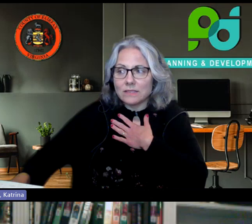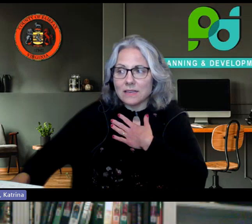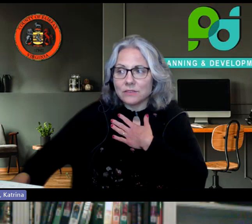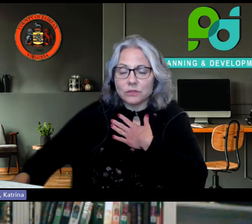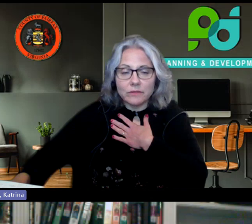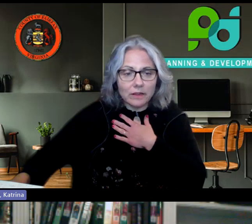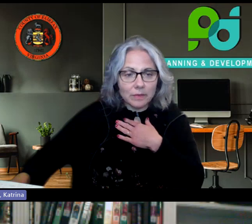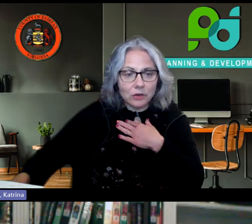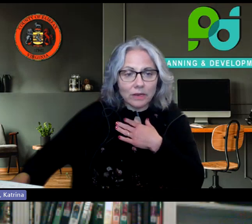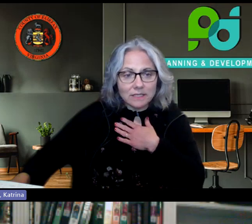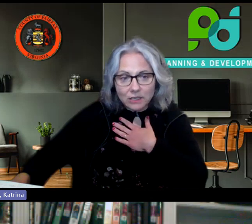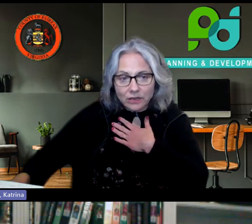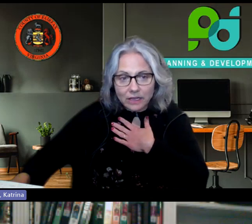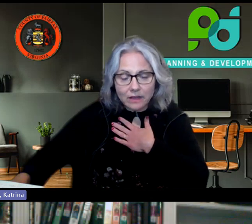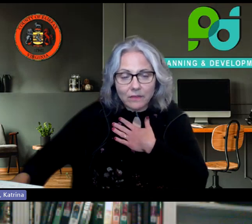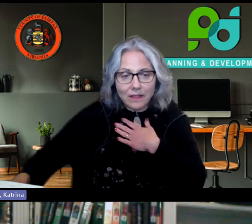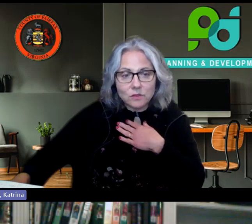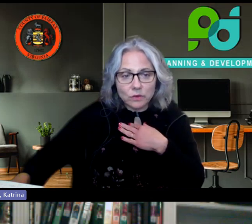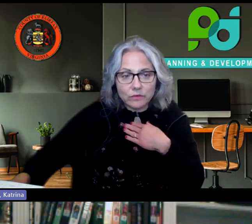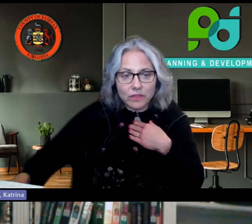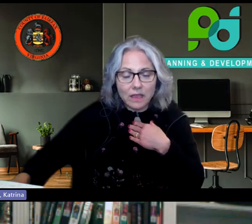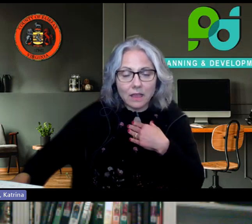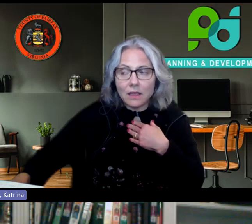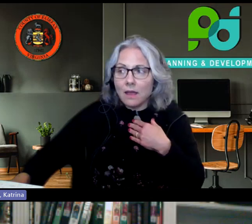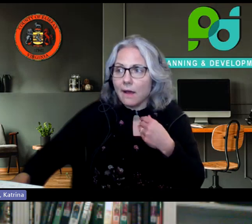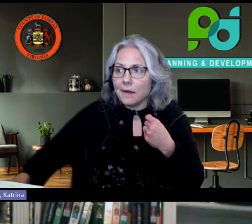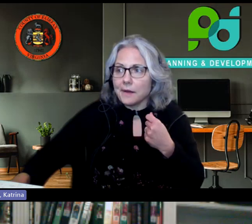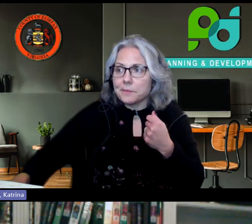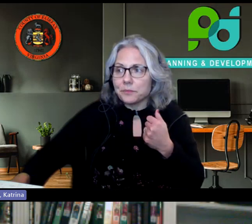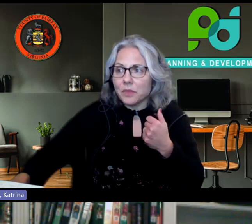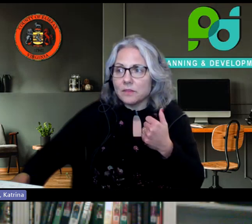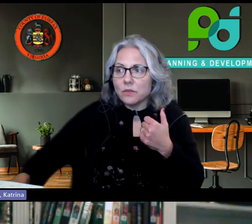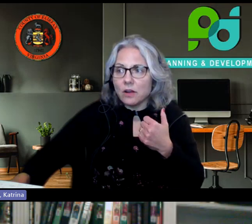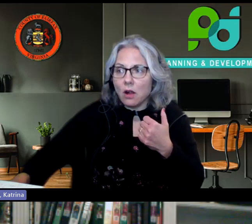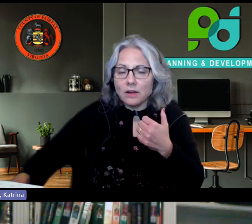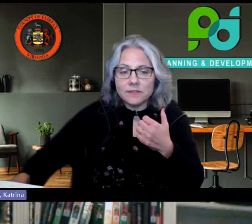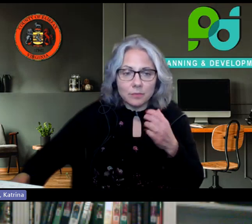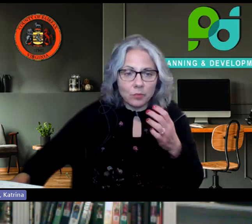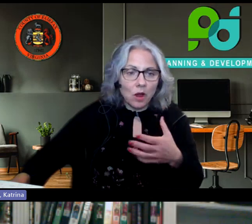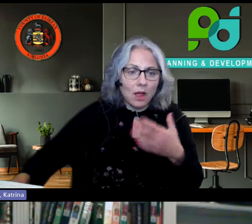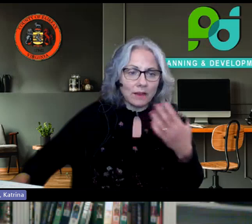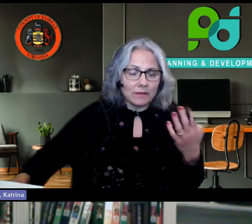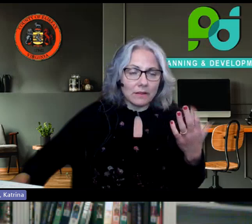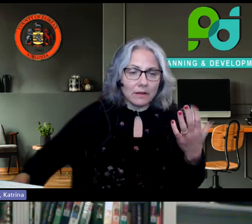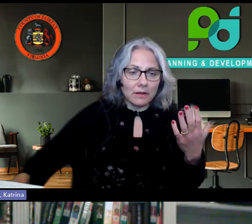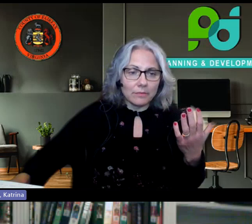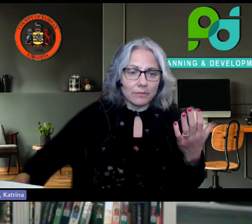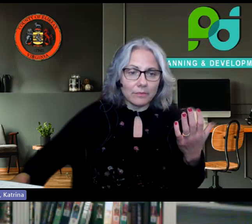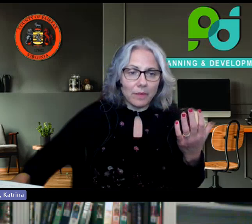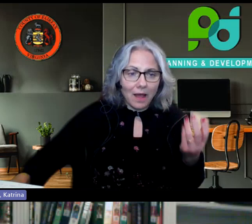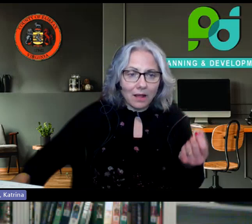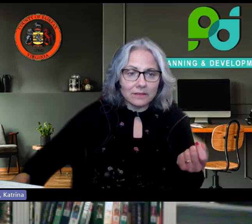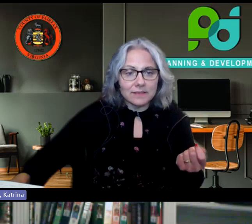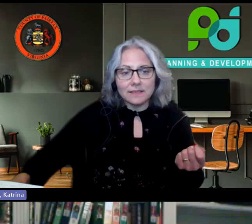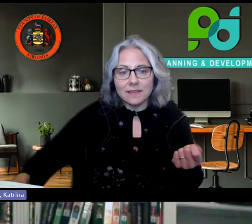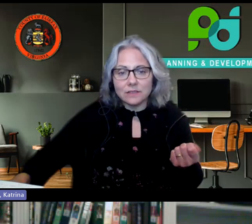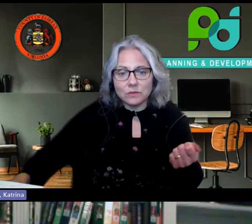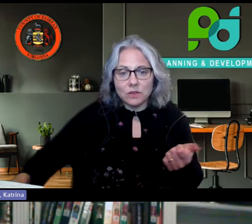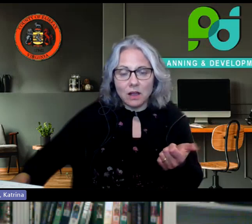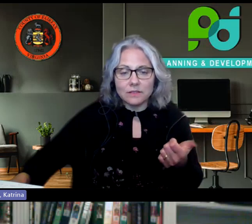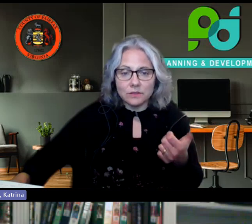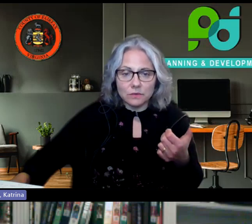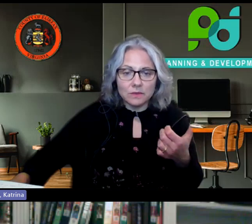redevelopment, residential development criteria, that sort of thing. So there are some broad policies